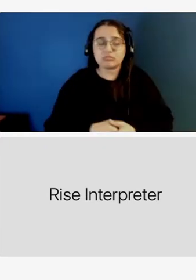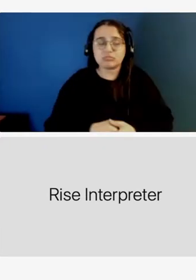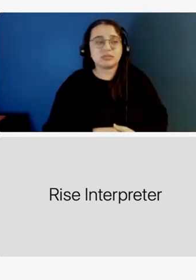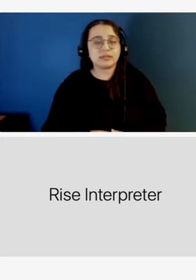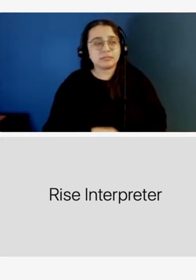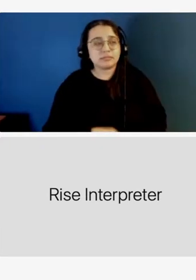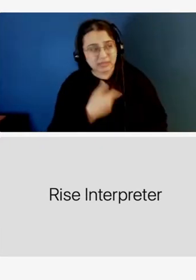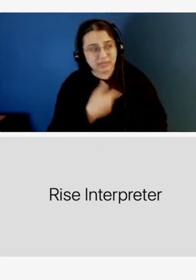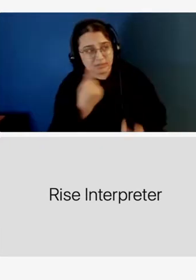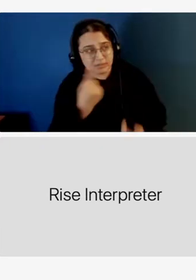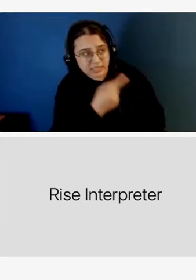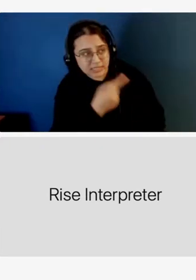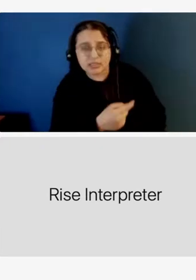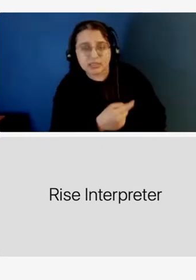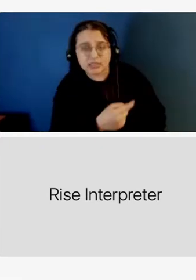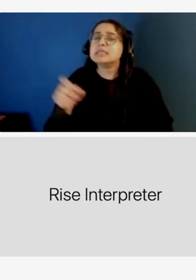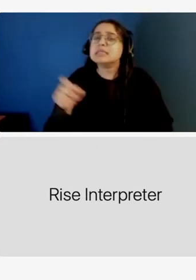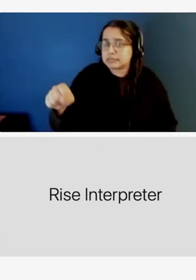There's not